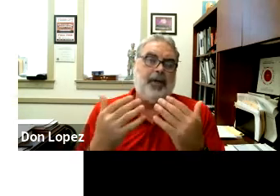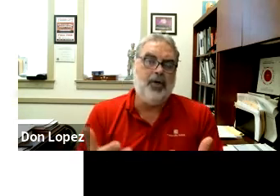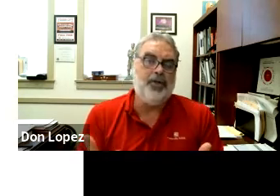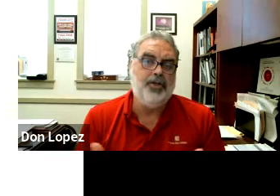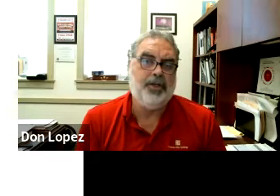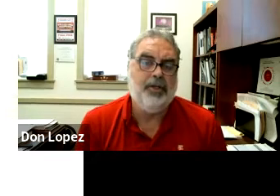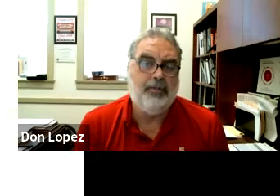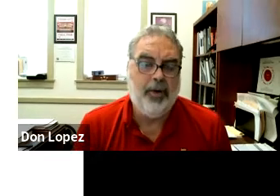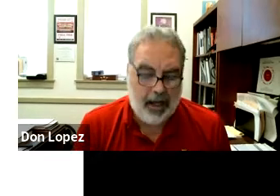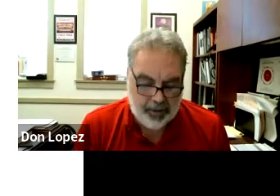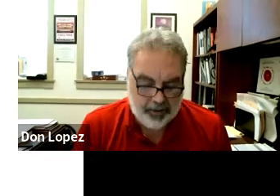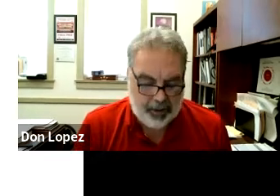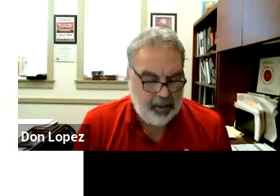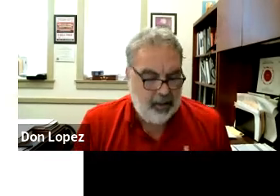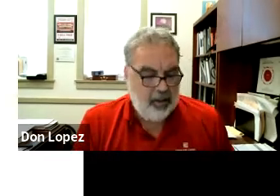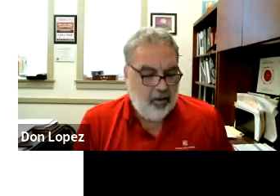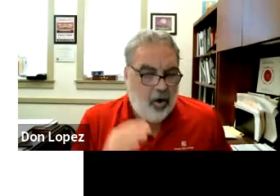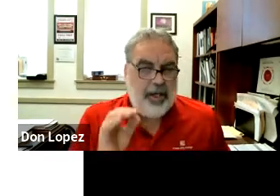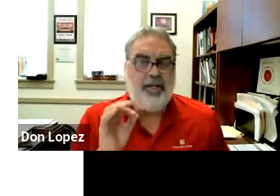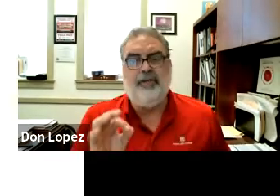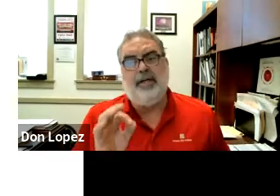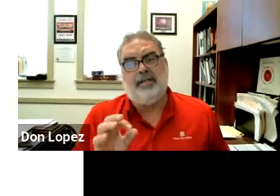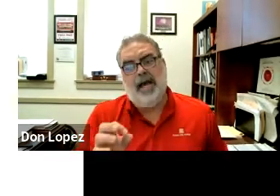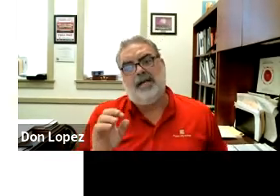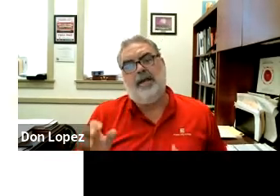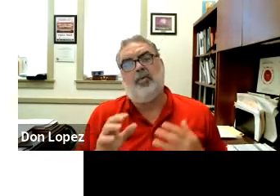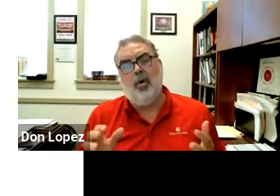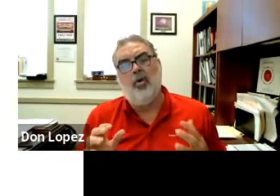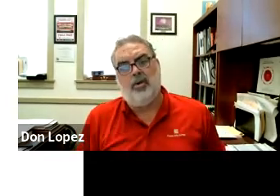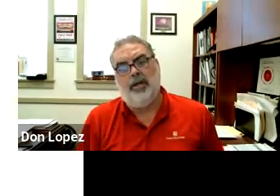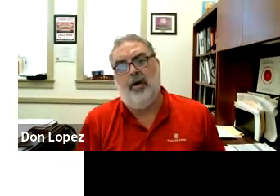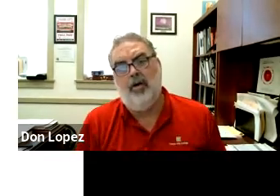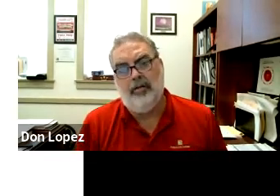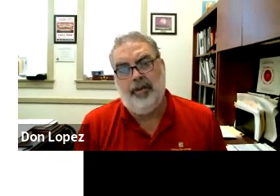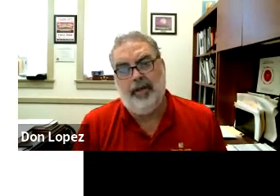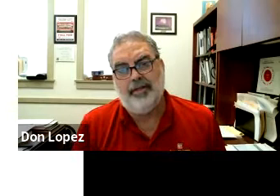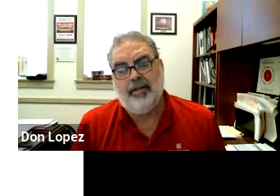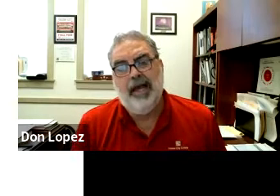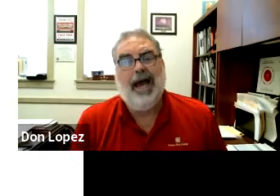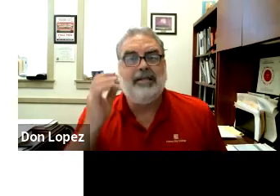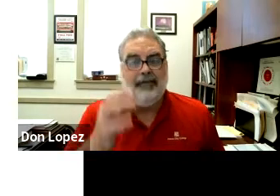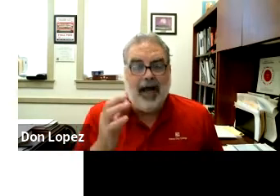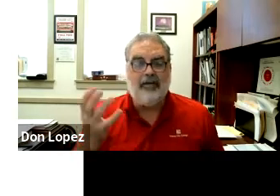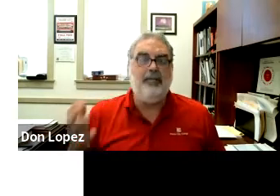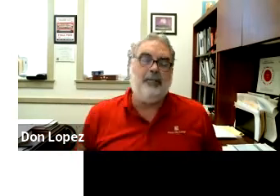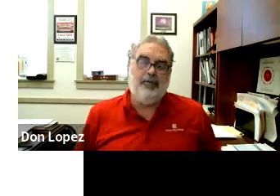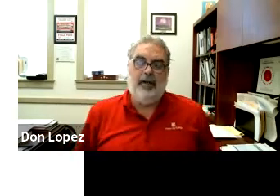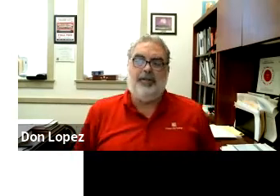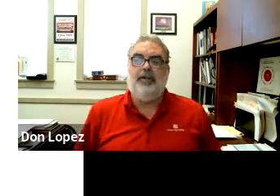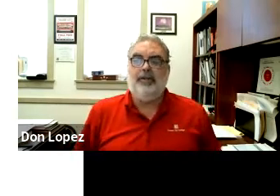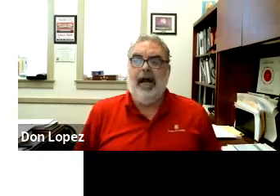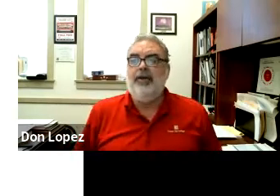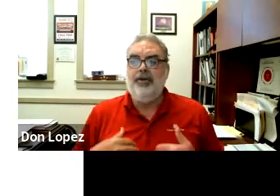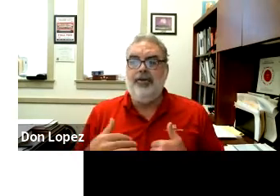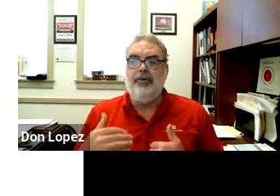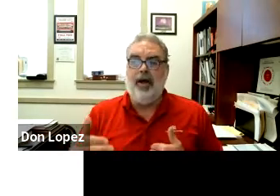concept that Kirsten just put out there, that each of us has a role in all of this. As a faculty member, for